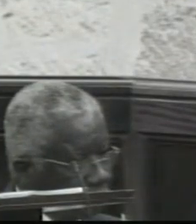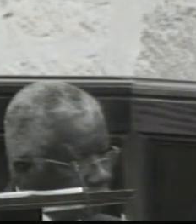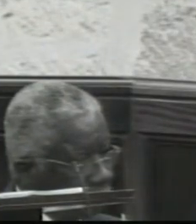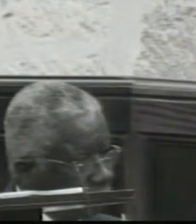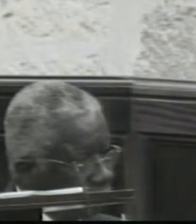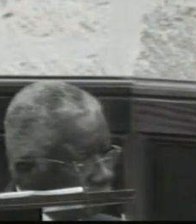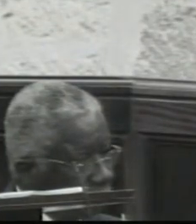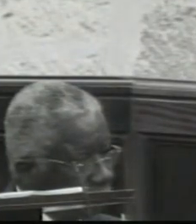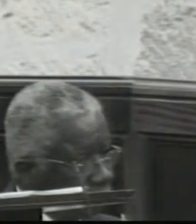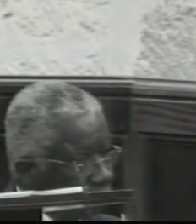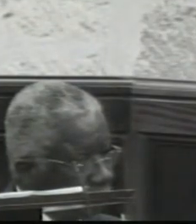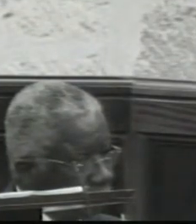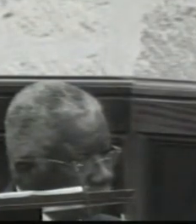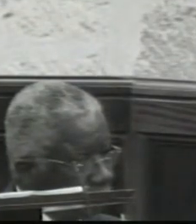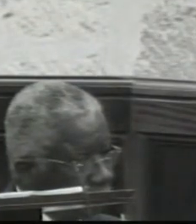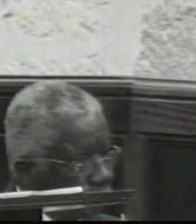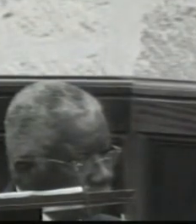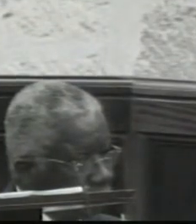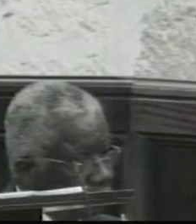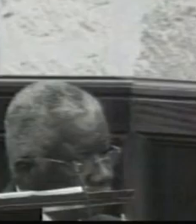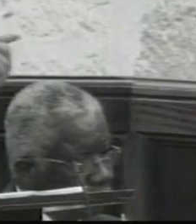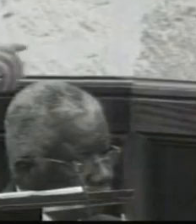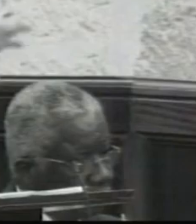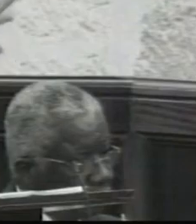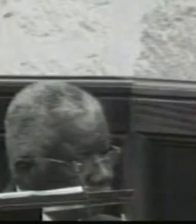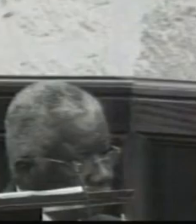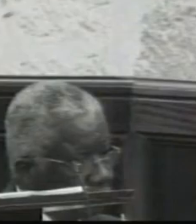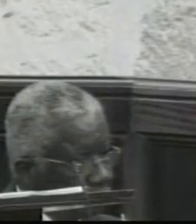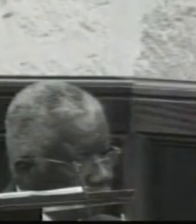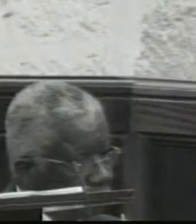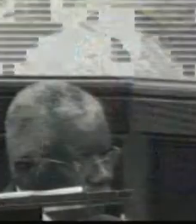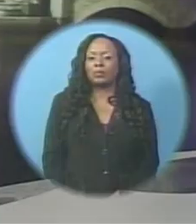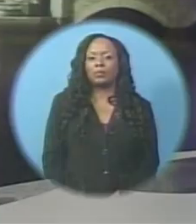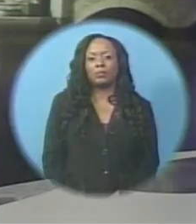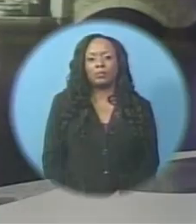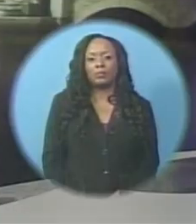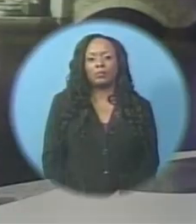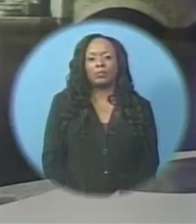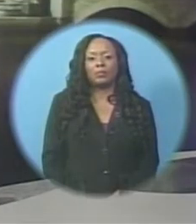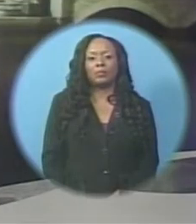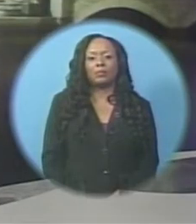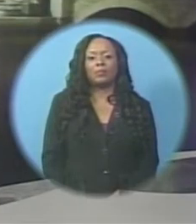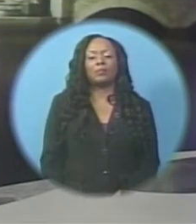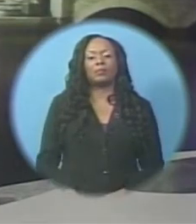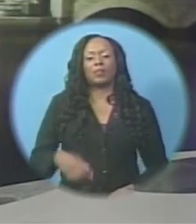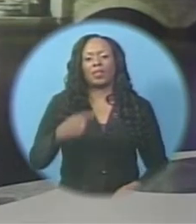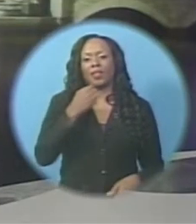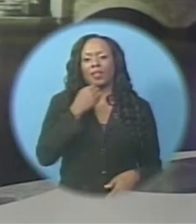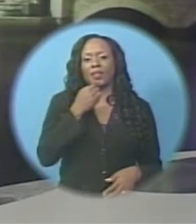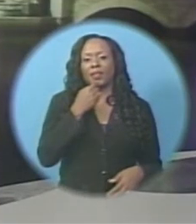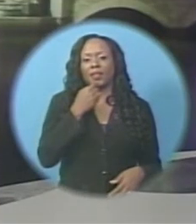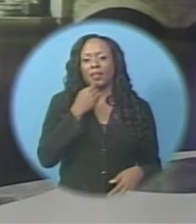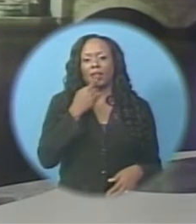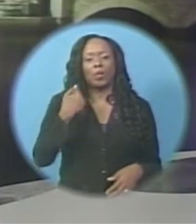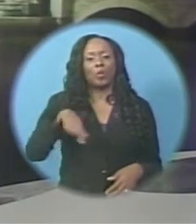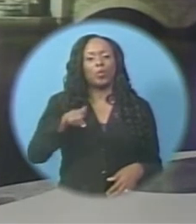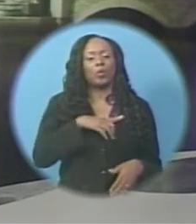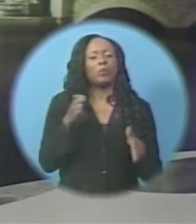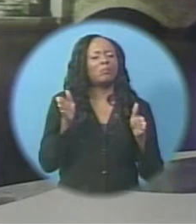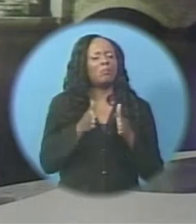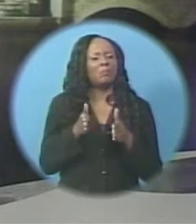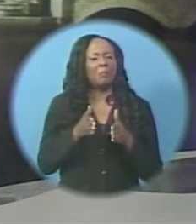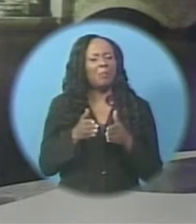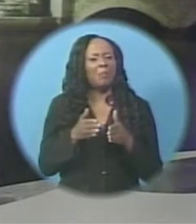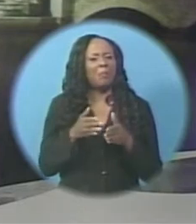have, in fact, liberalized controls progressively. Well, the finance minister adds that as a small, vulnerable,